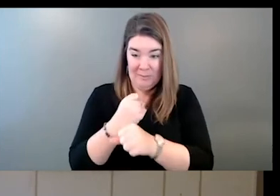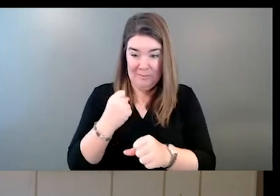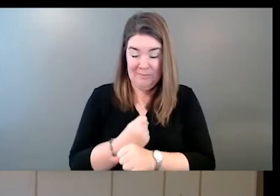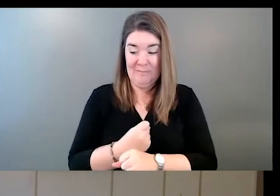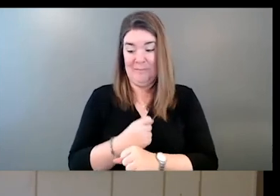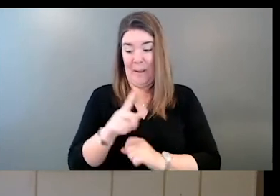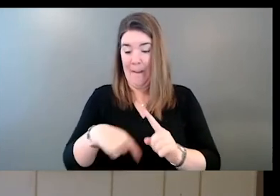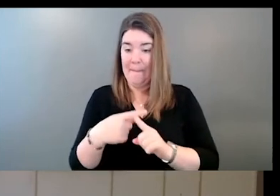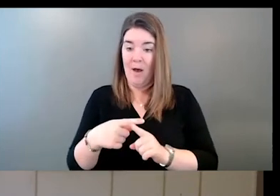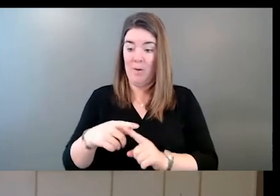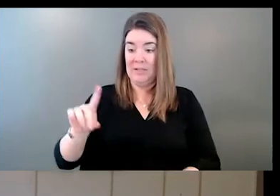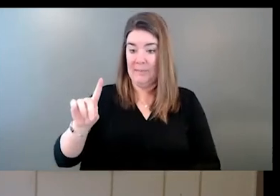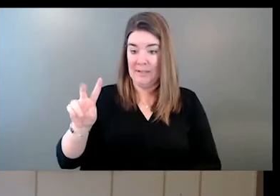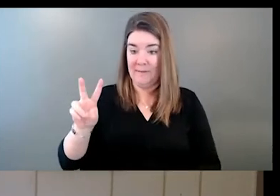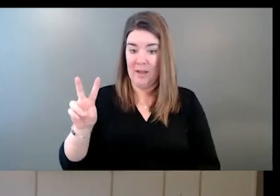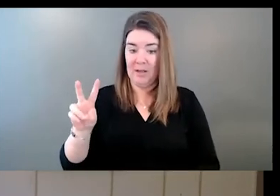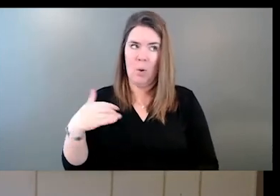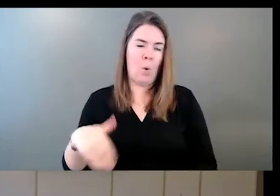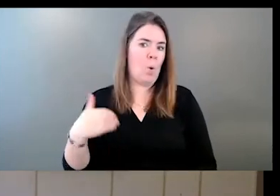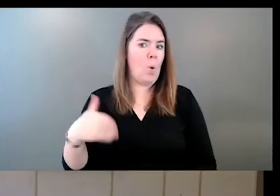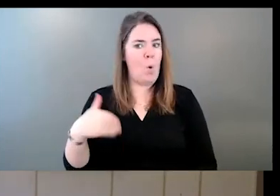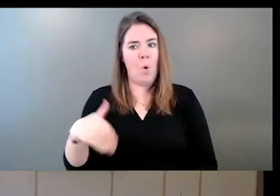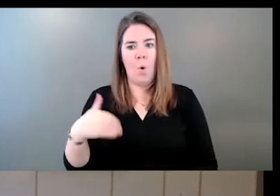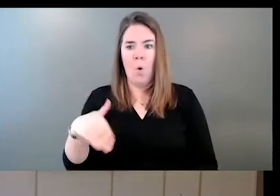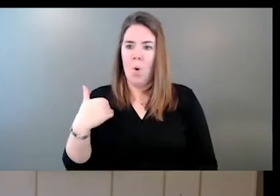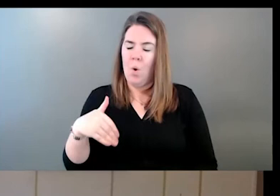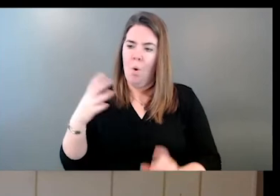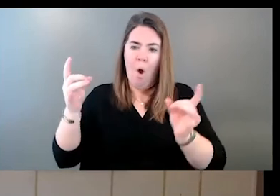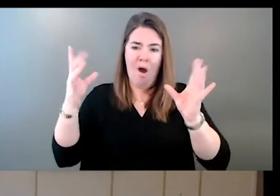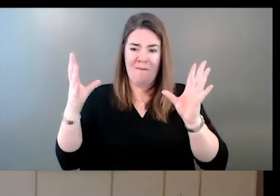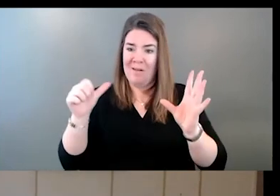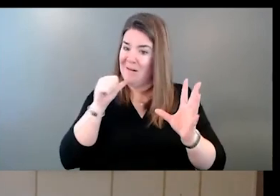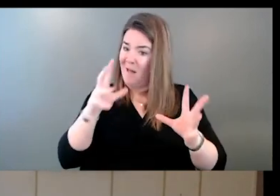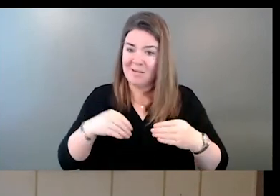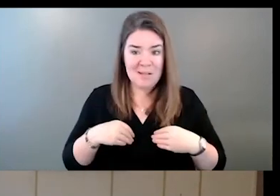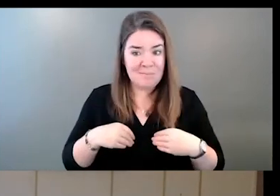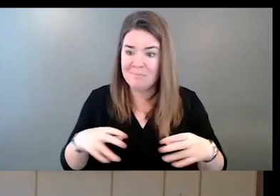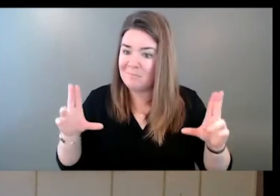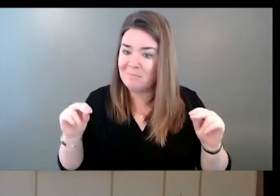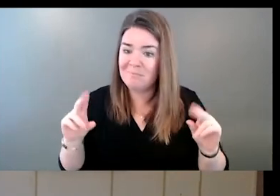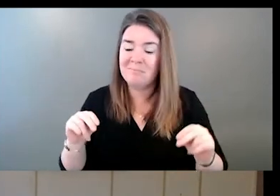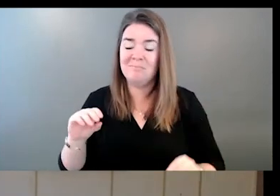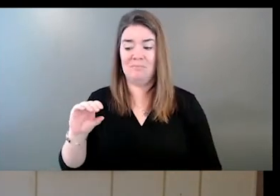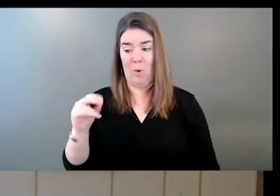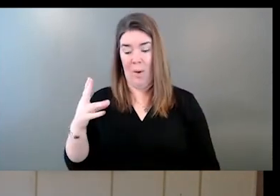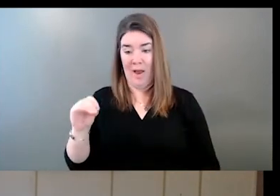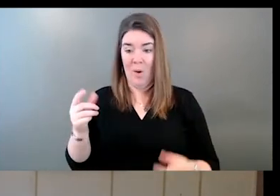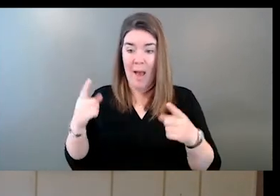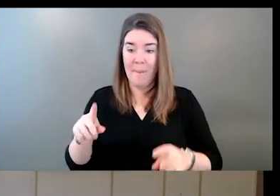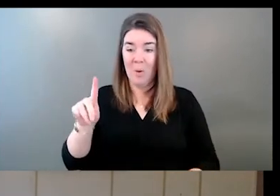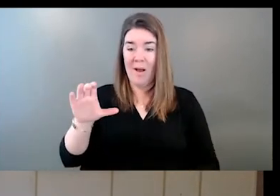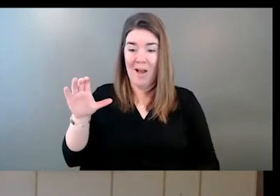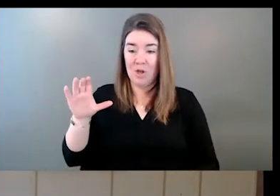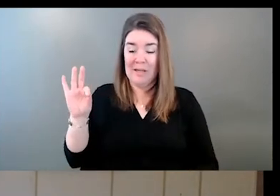domestic violence are staggering and unacceptable. Ohio suffered 109 domestic